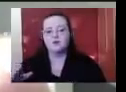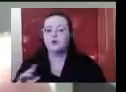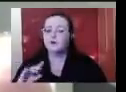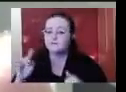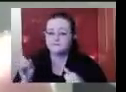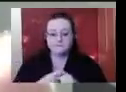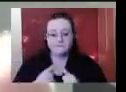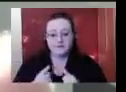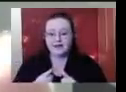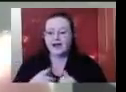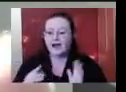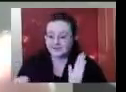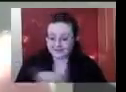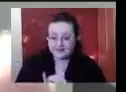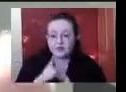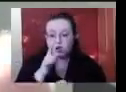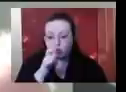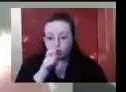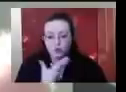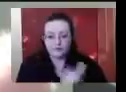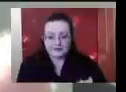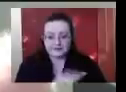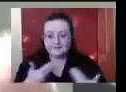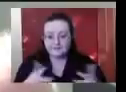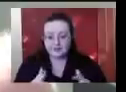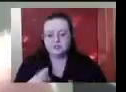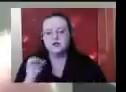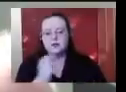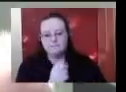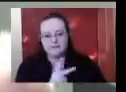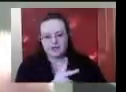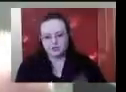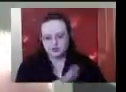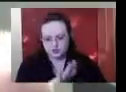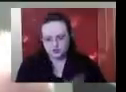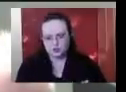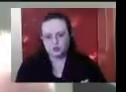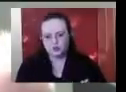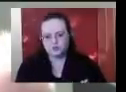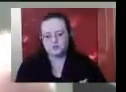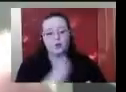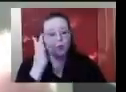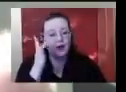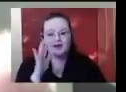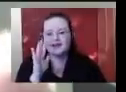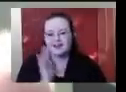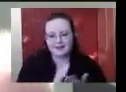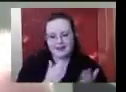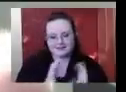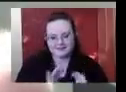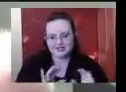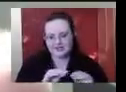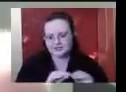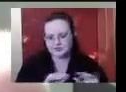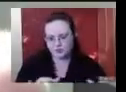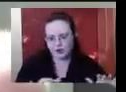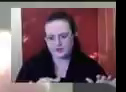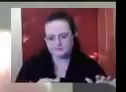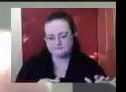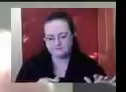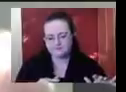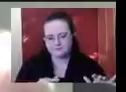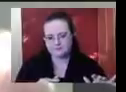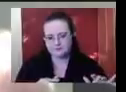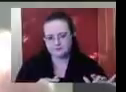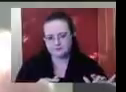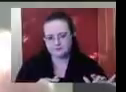to transmit the virus to others is still much lower than an unvaccinated individual's chances of getting infected and transmitting the